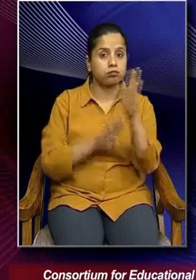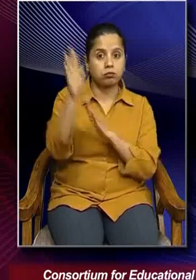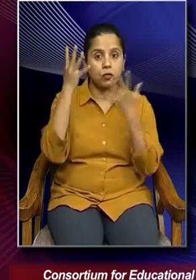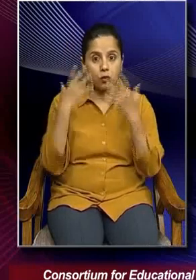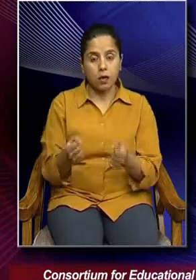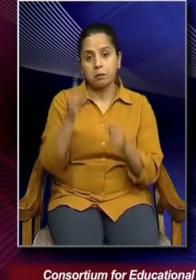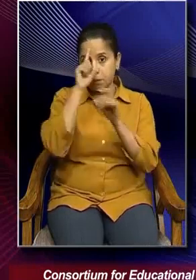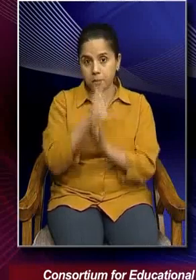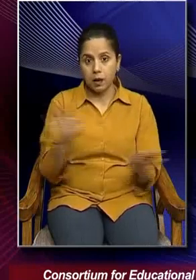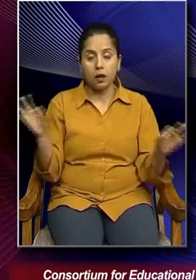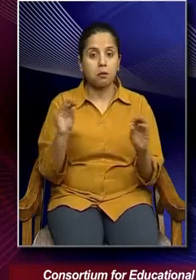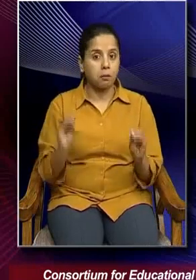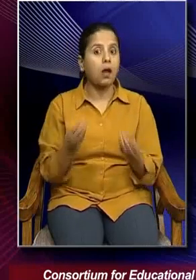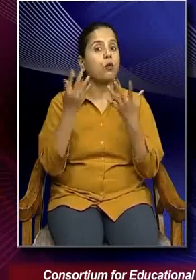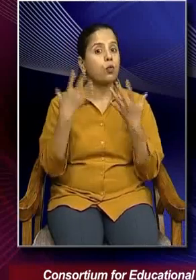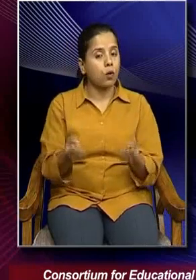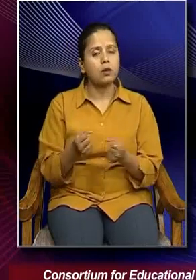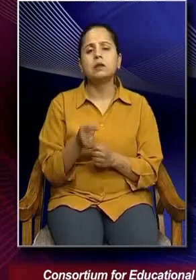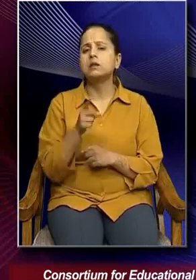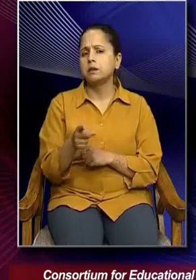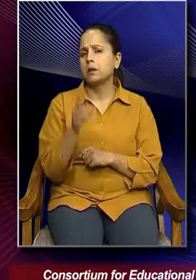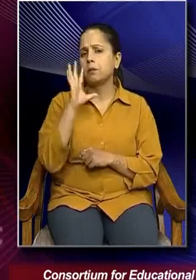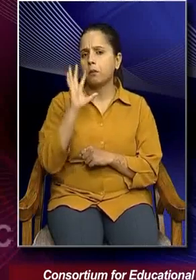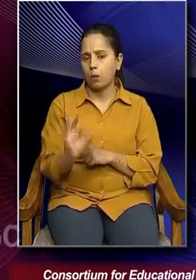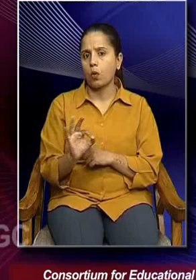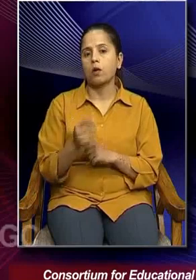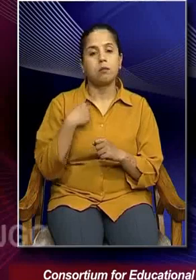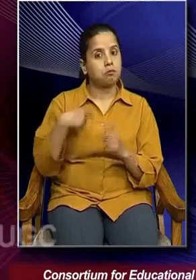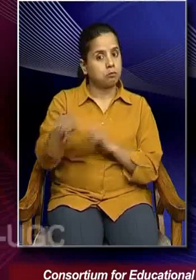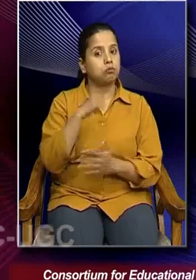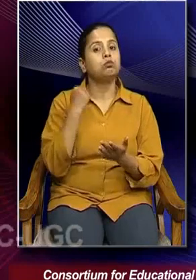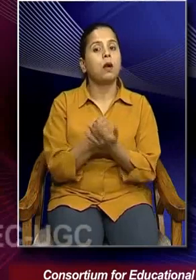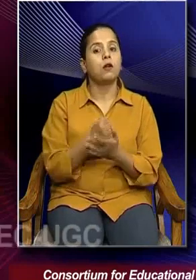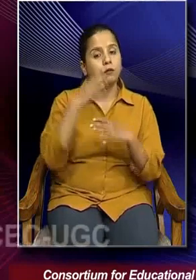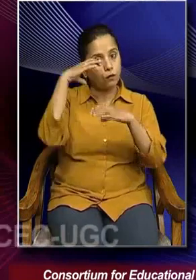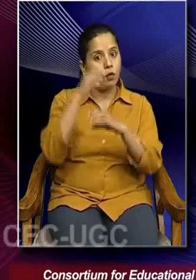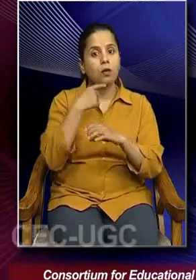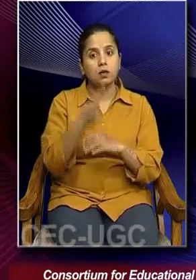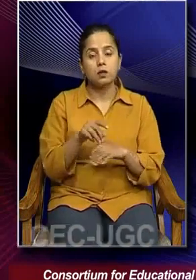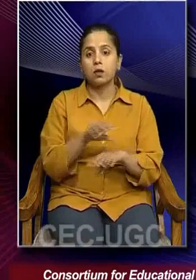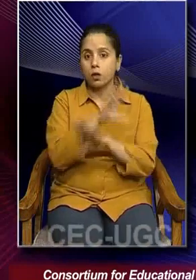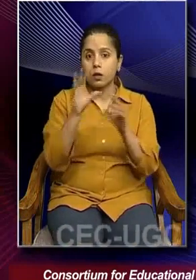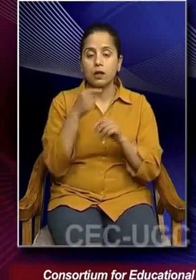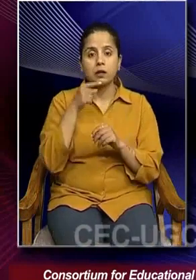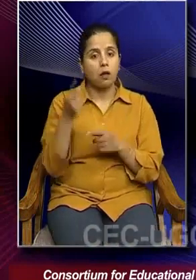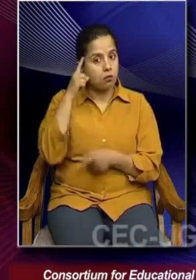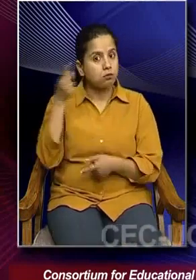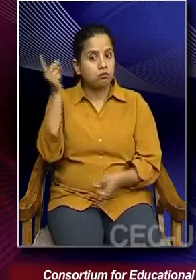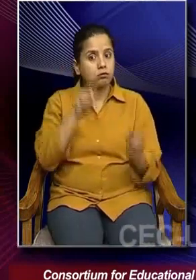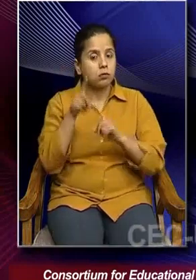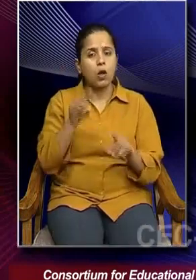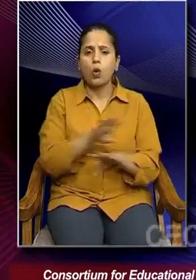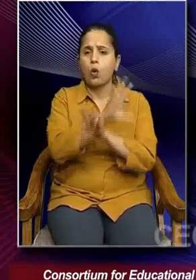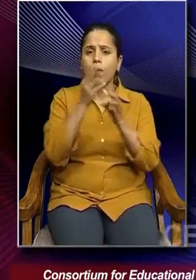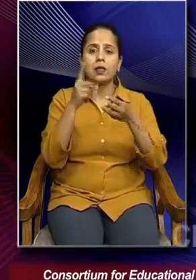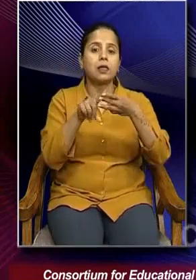peace and prosperity, it is highly critical that we must focus and have a strategy wherein all